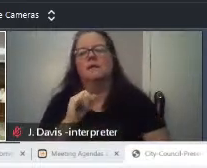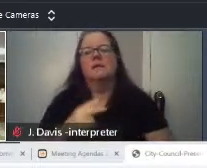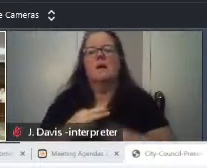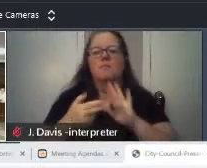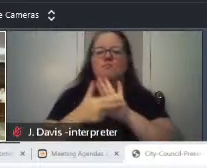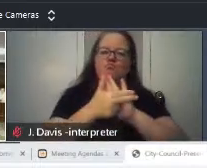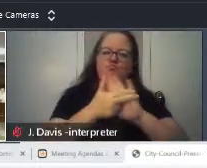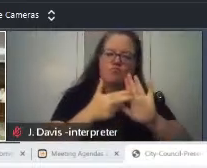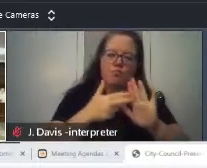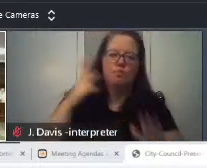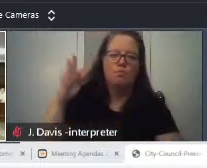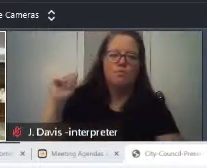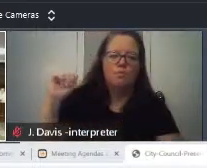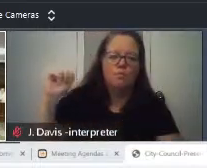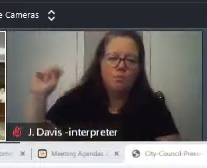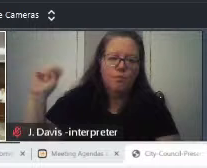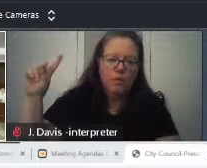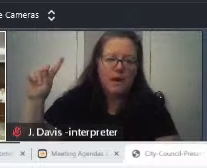the Hilton?